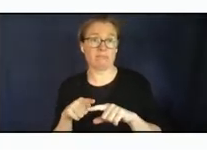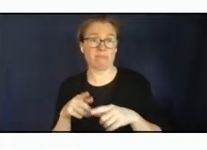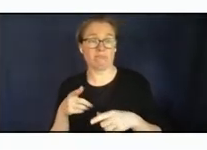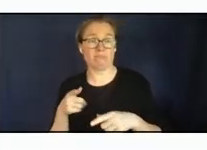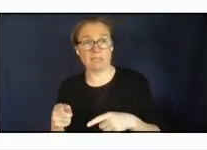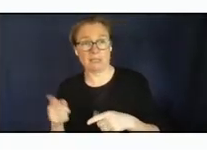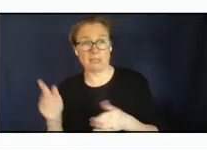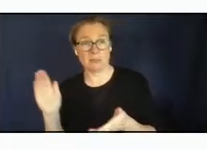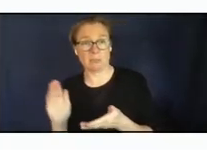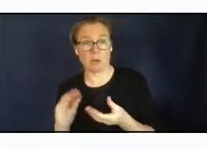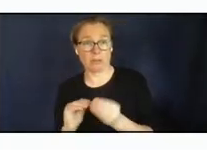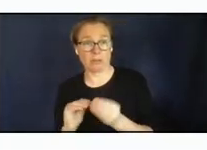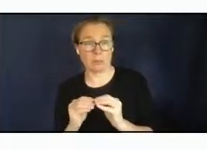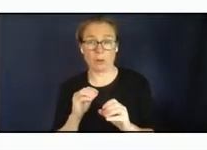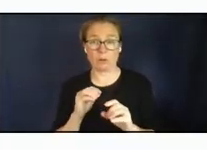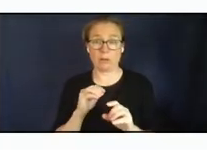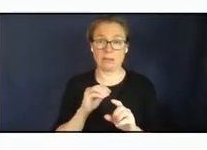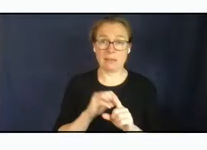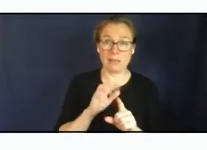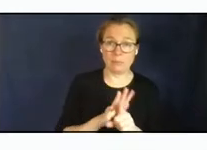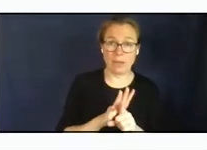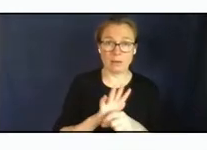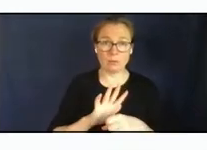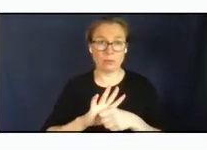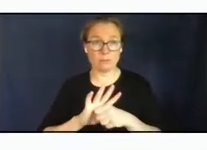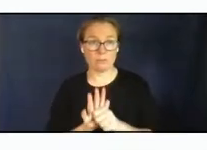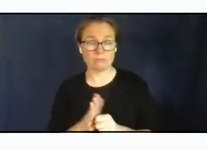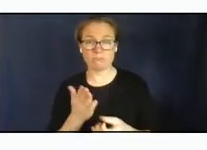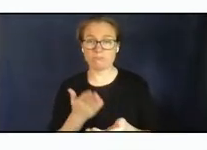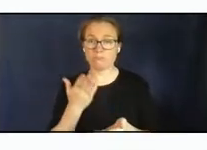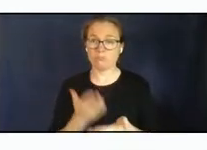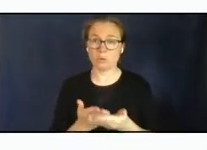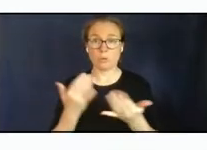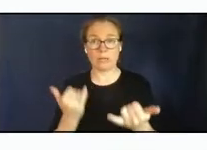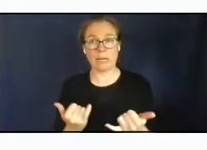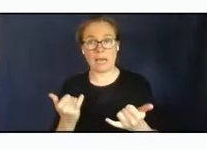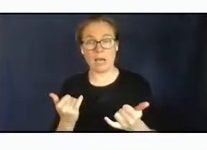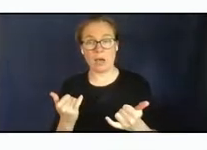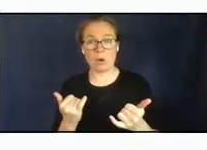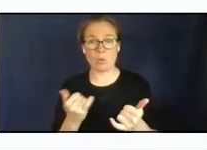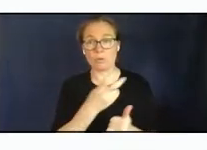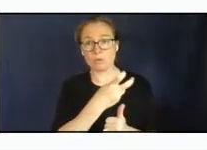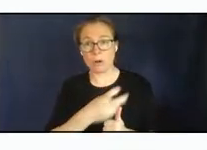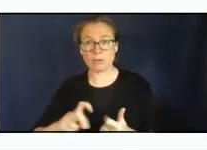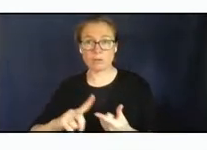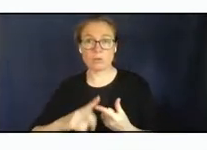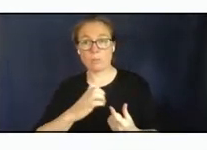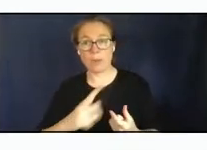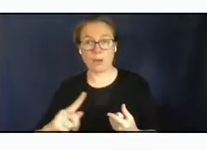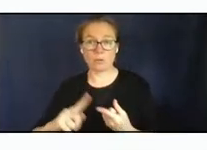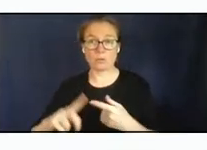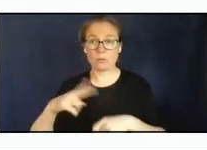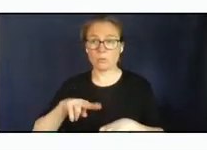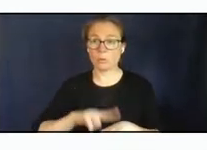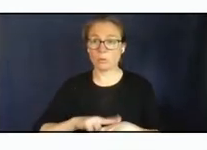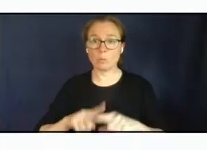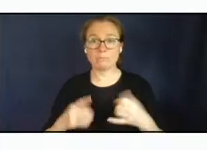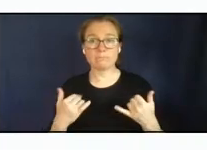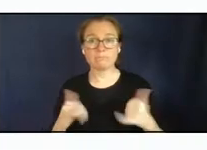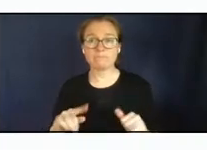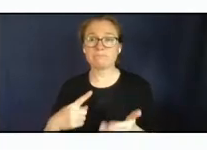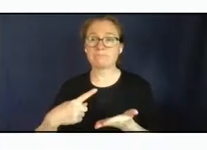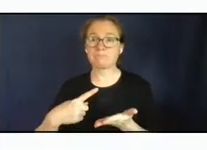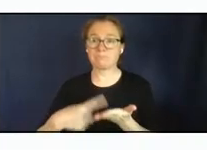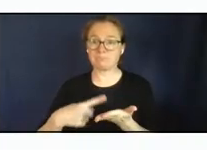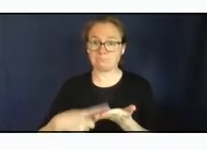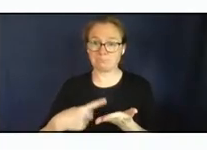us shows that we're just on the way to getting back, but there are certainly discussions that everyone's taking. And I think